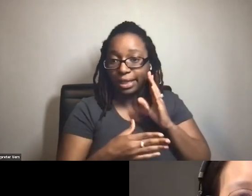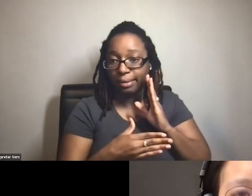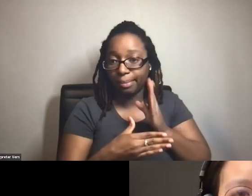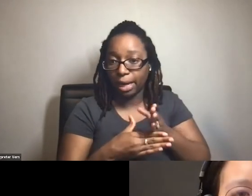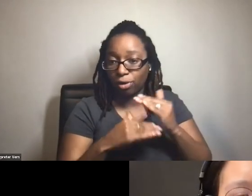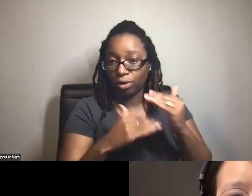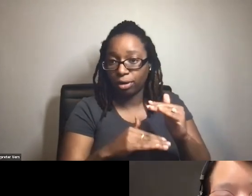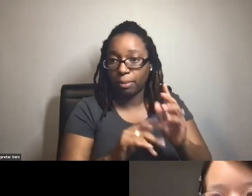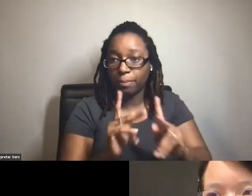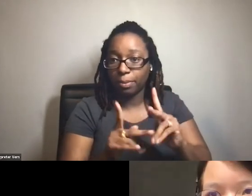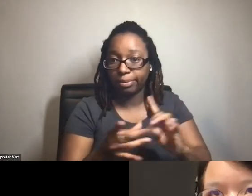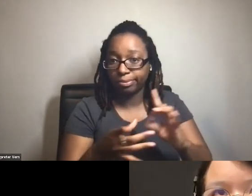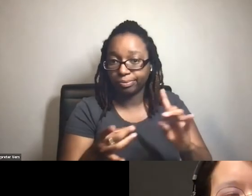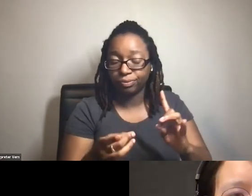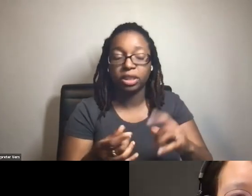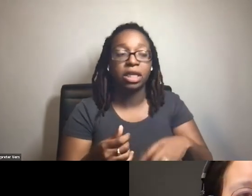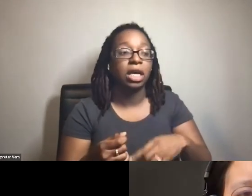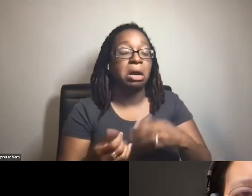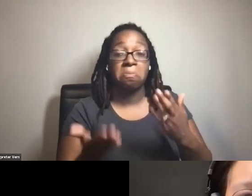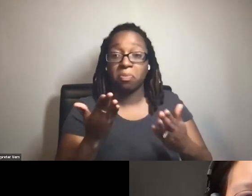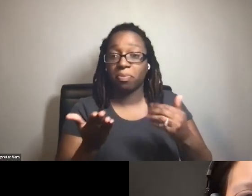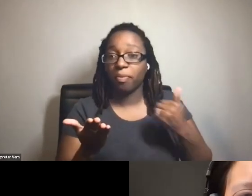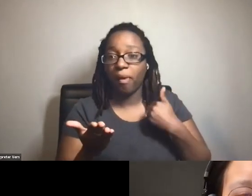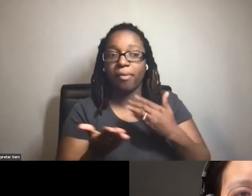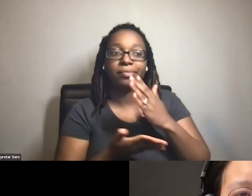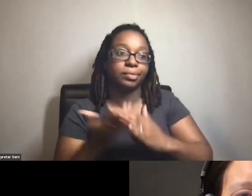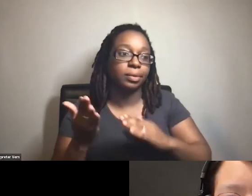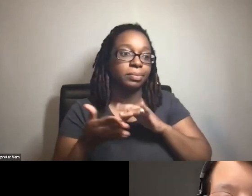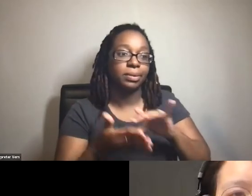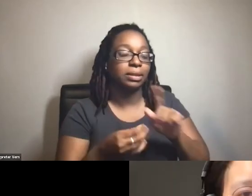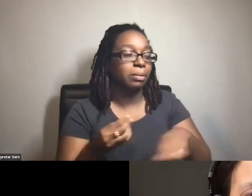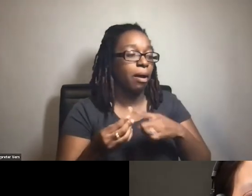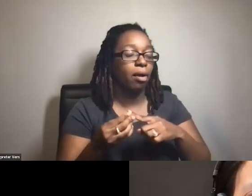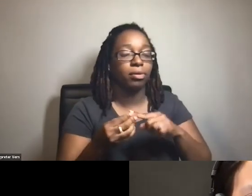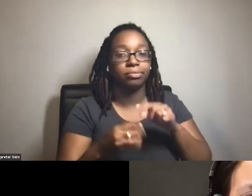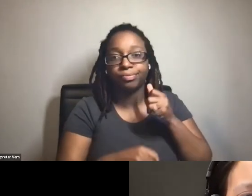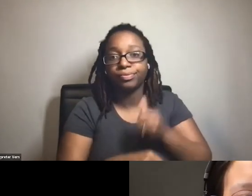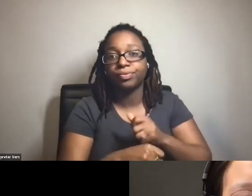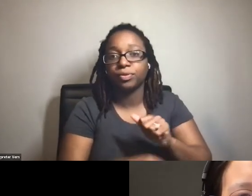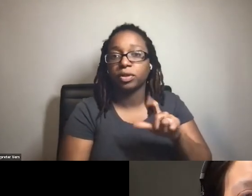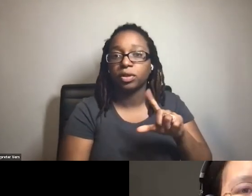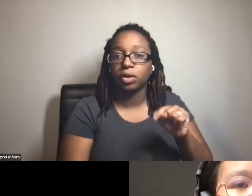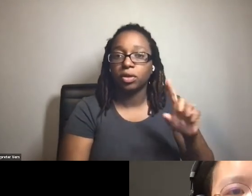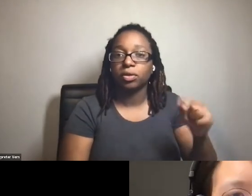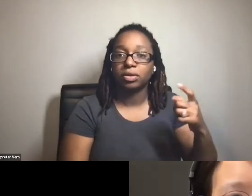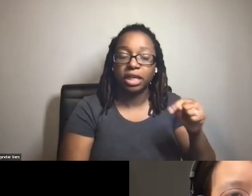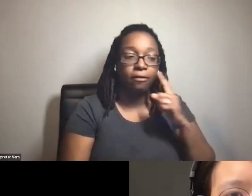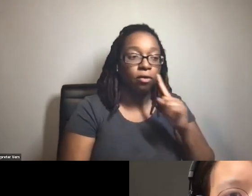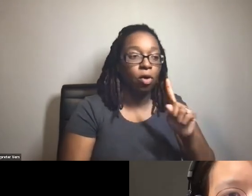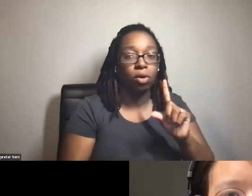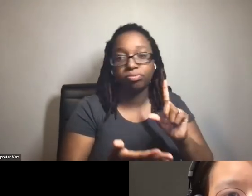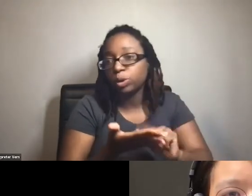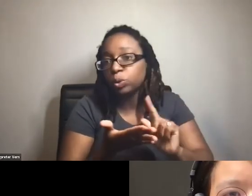had discovered this, that despite the fact that, you know, there might have been some studies on, you know, the implications of alt text on, you know, newspaper sites, for